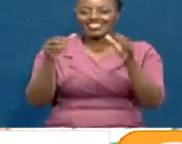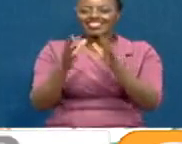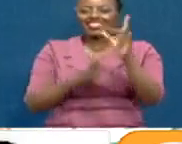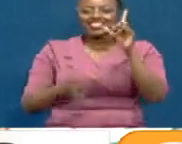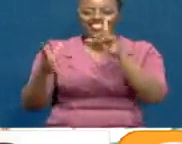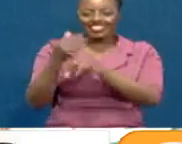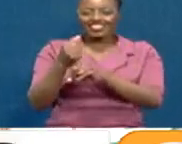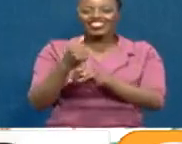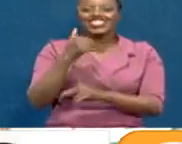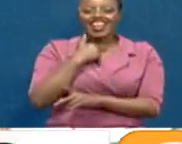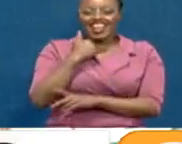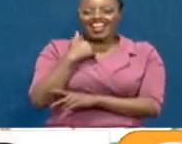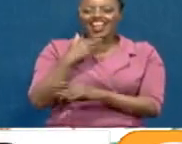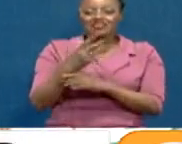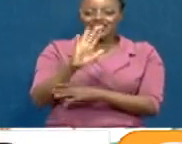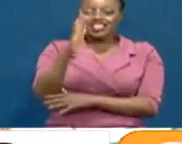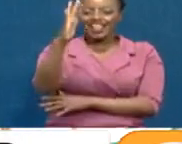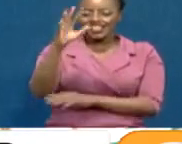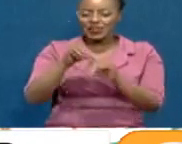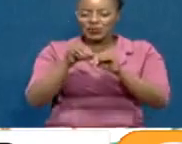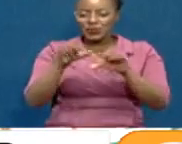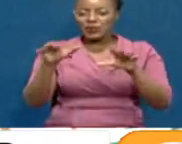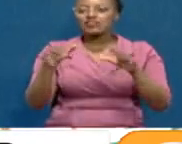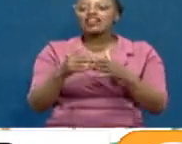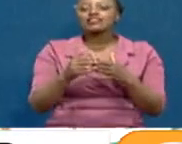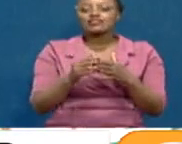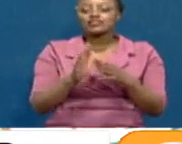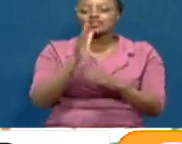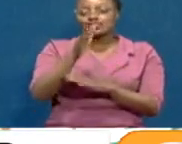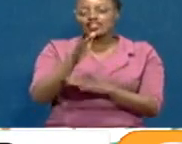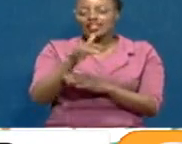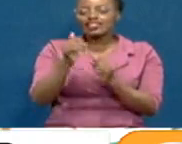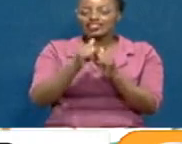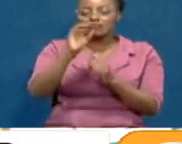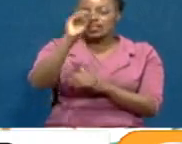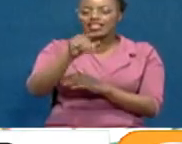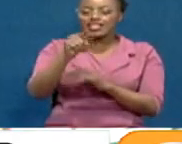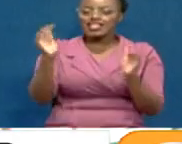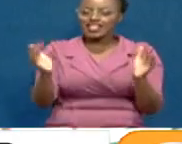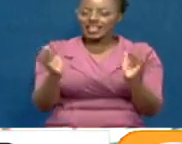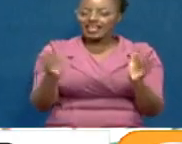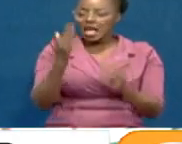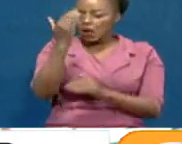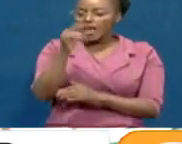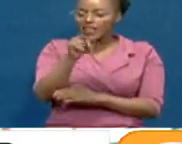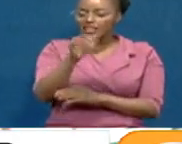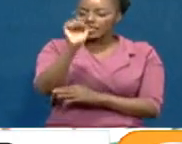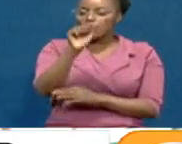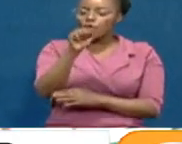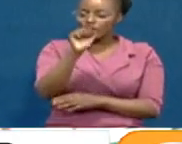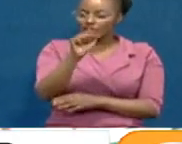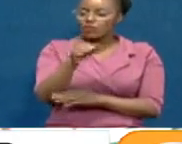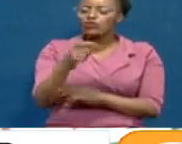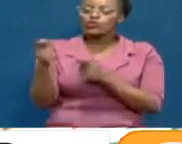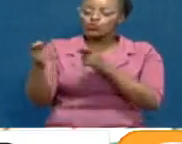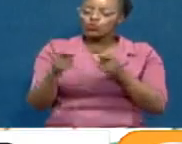achieving or having a tree cover of more than 10%. And that is encouraging because it tells us that it's possible to pull the